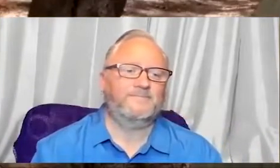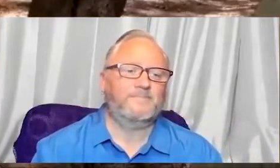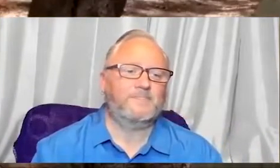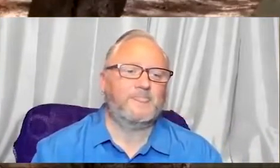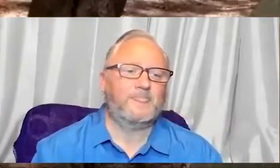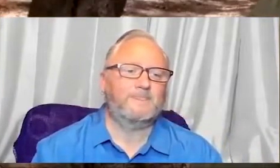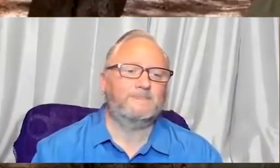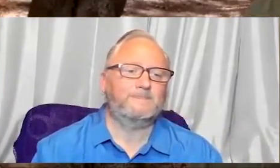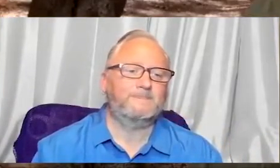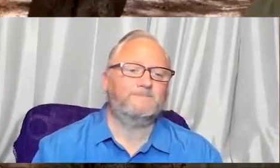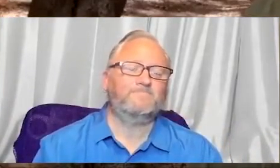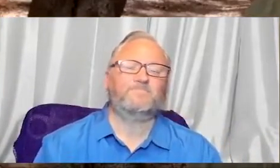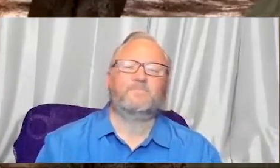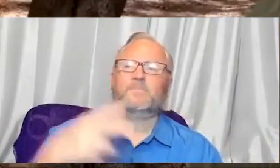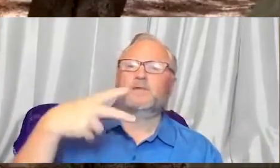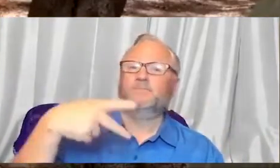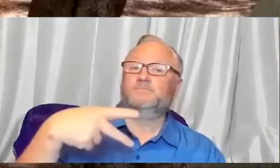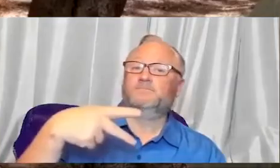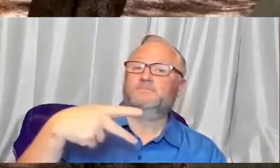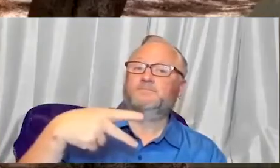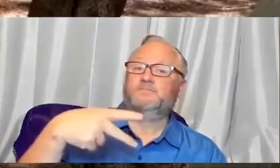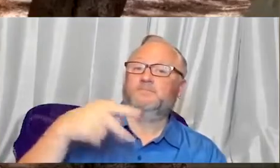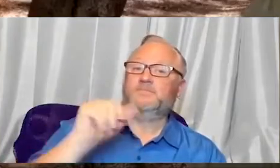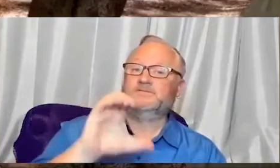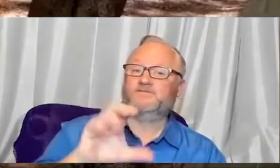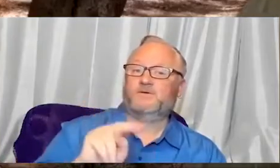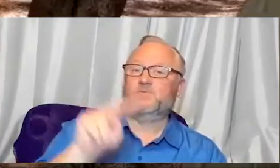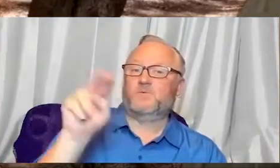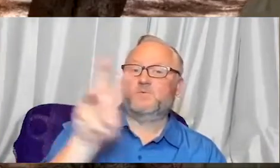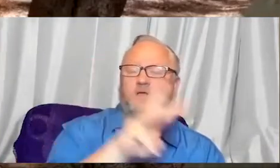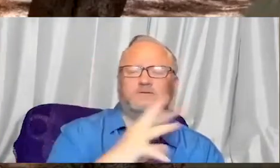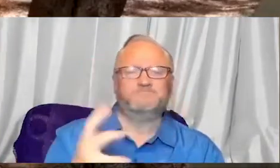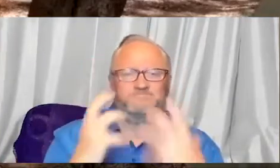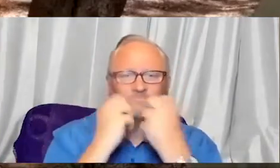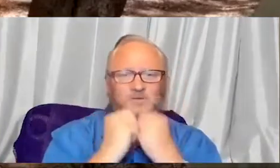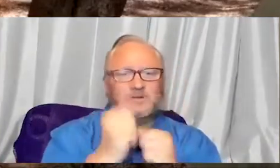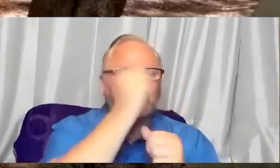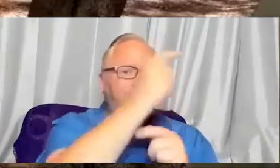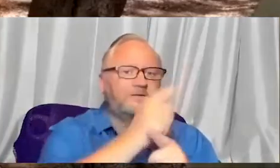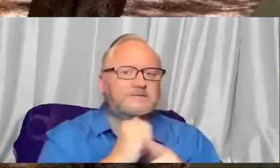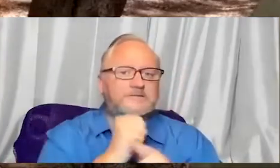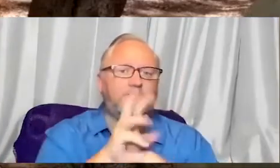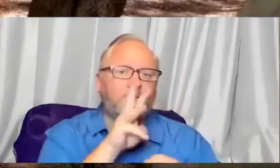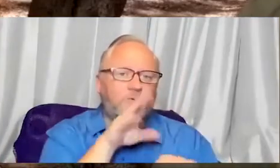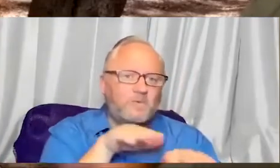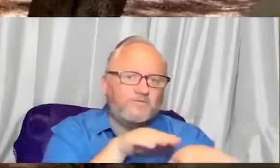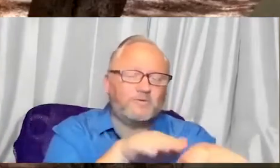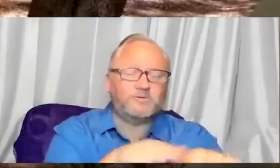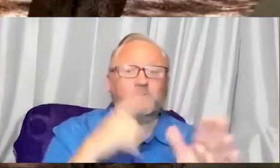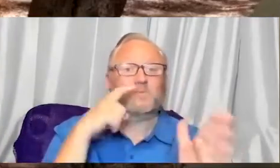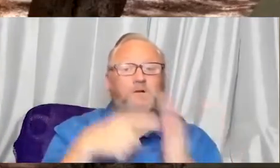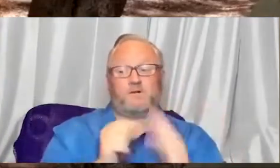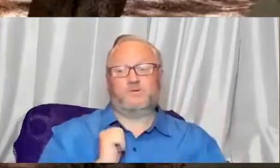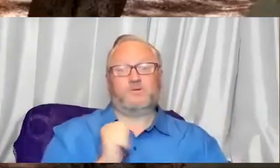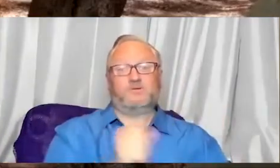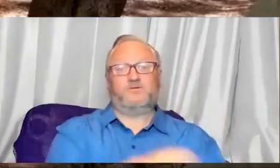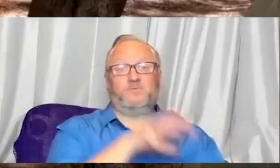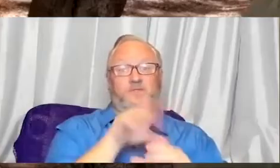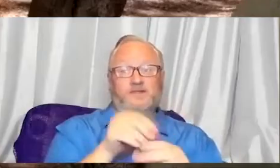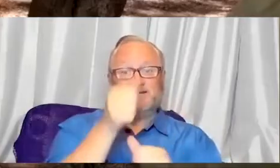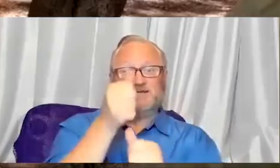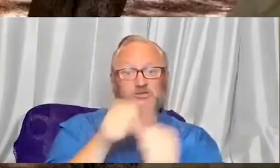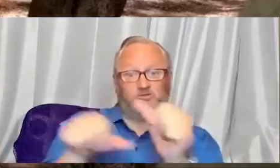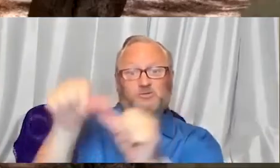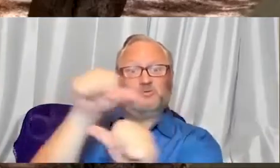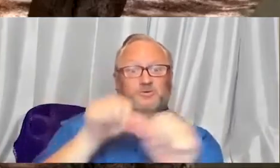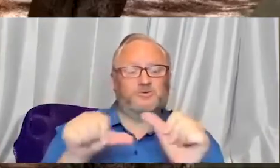The Pacific Northwest embraces our sibling rivers, recognizing ourselves in all of the others. The